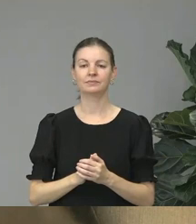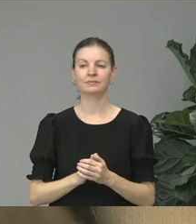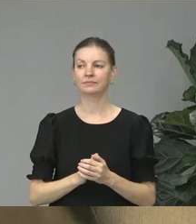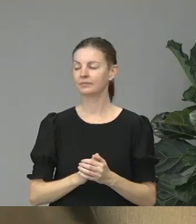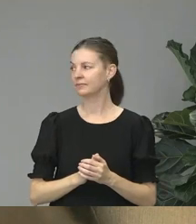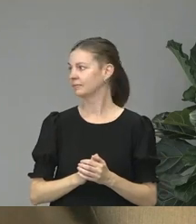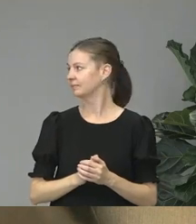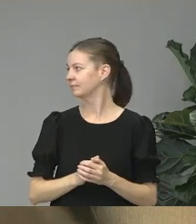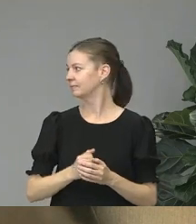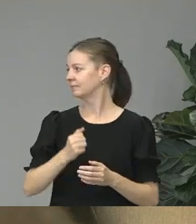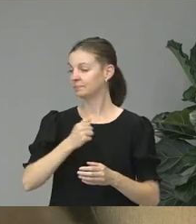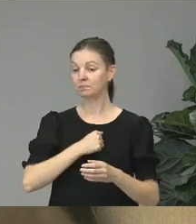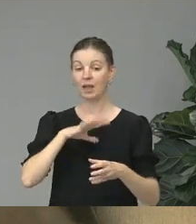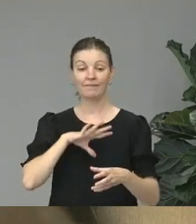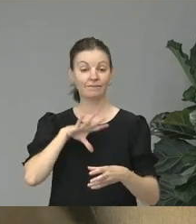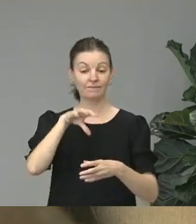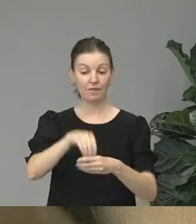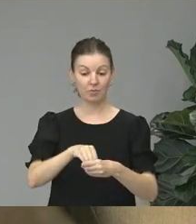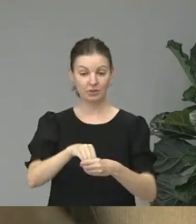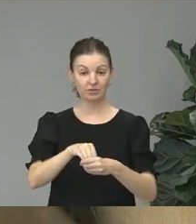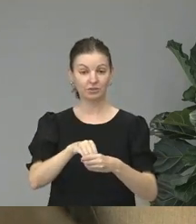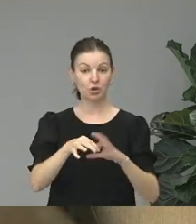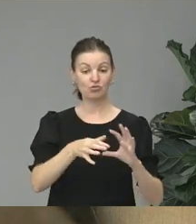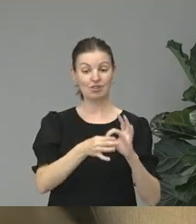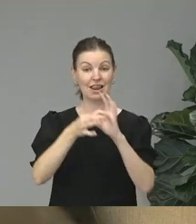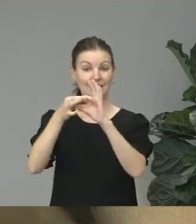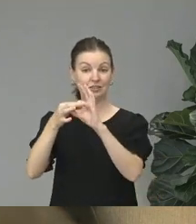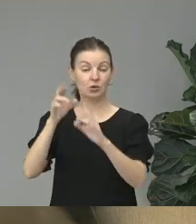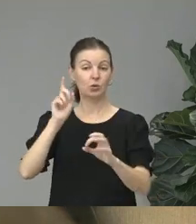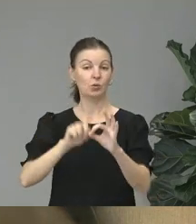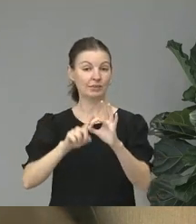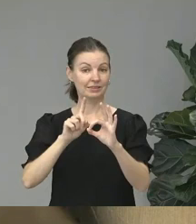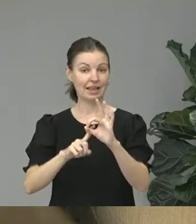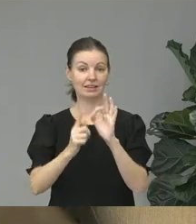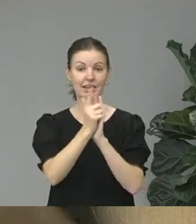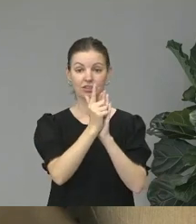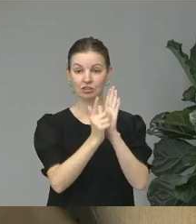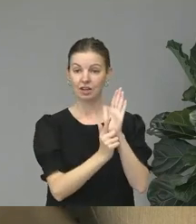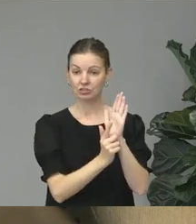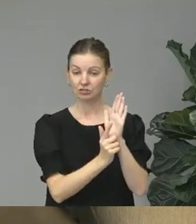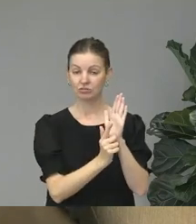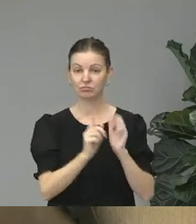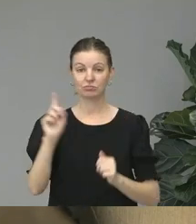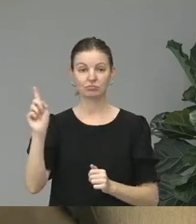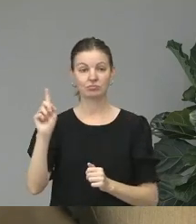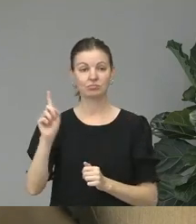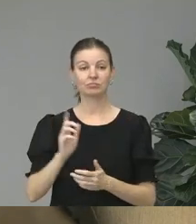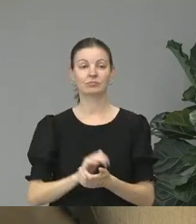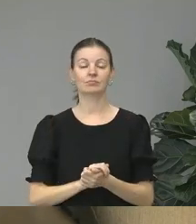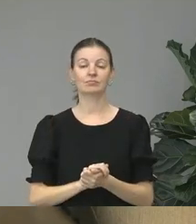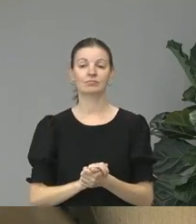My involvement in relation to the Queensland legislation